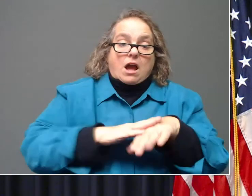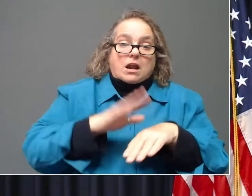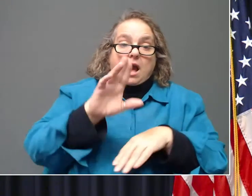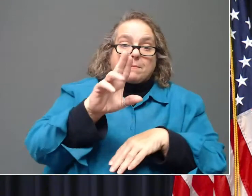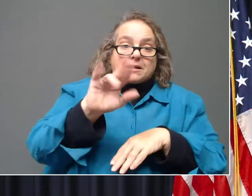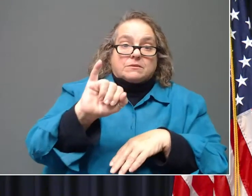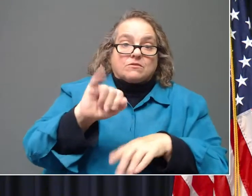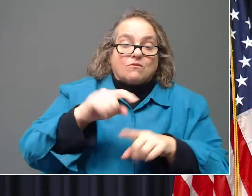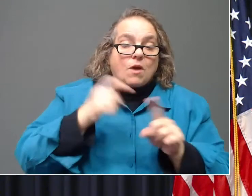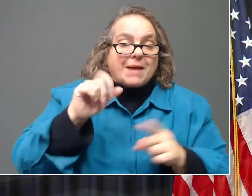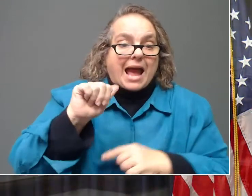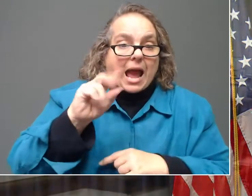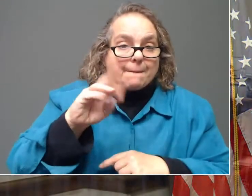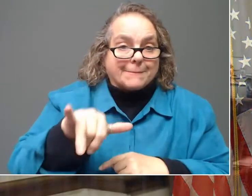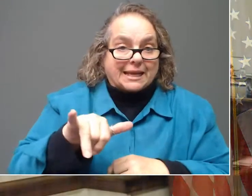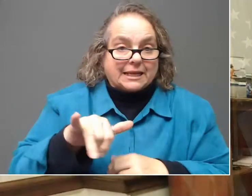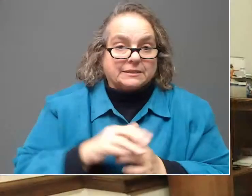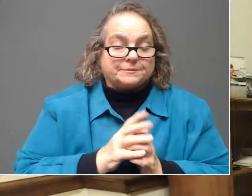Covich.